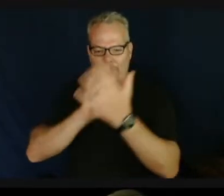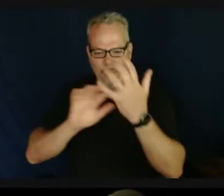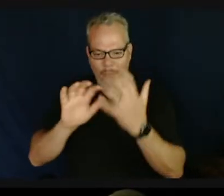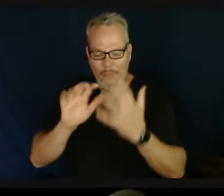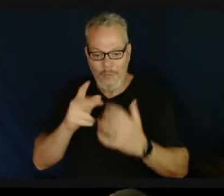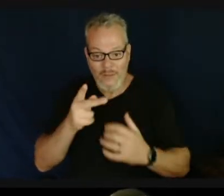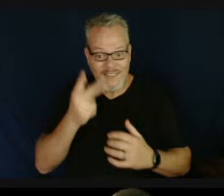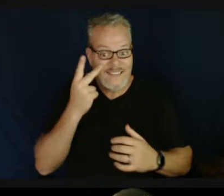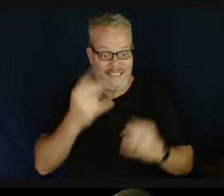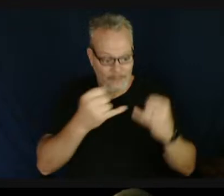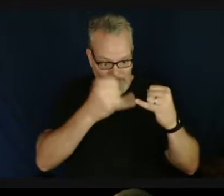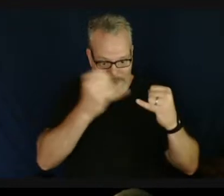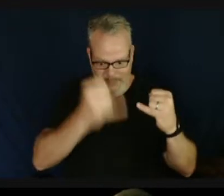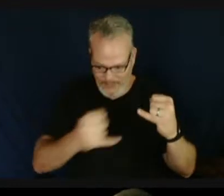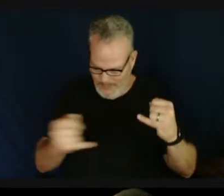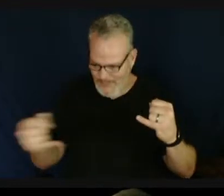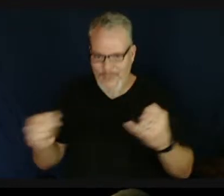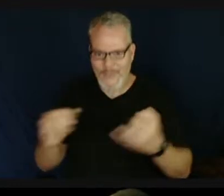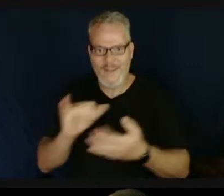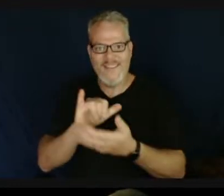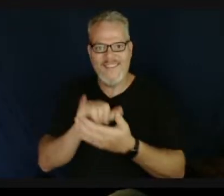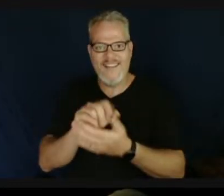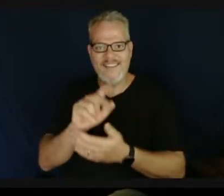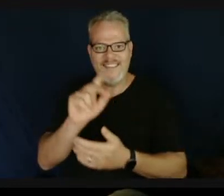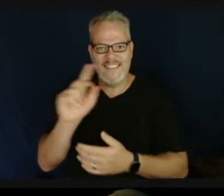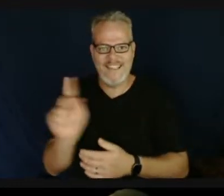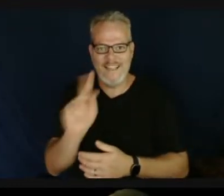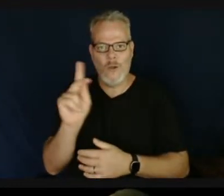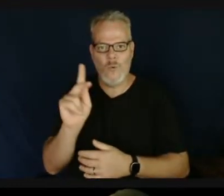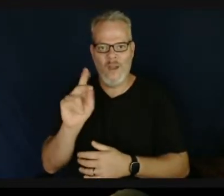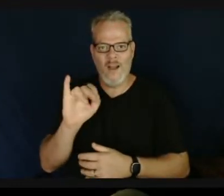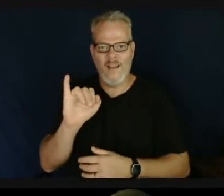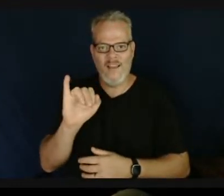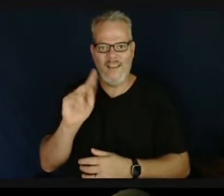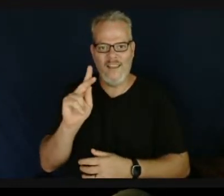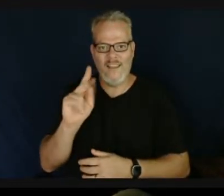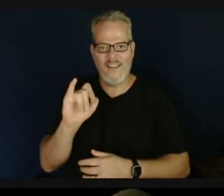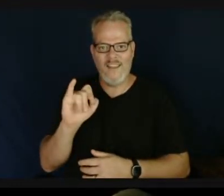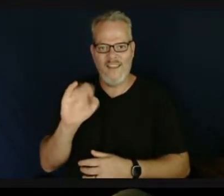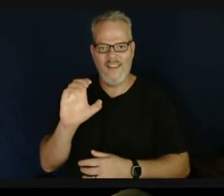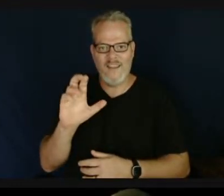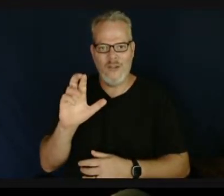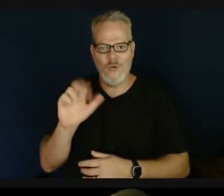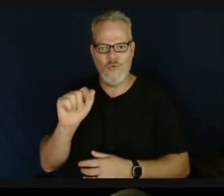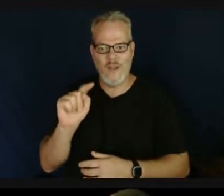Kīlauea crater profile right there with